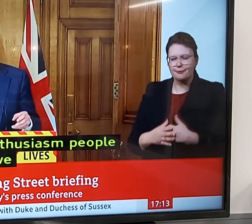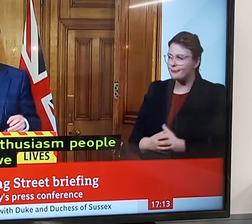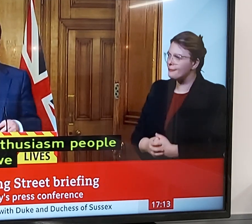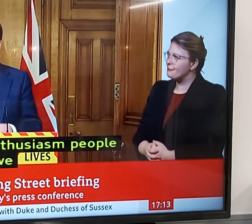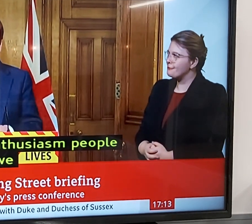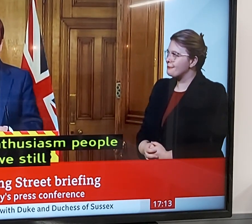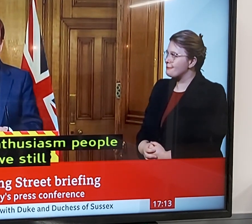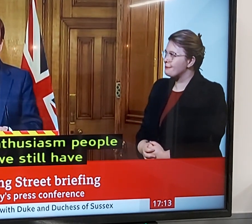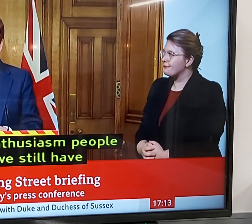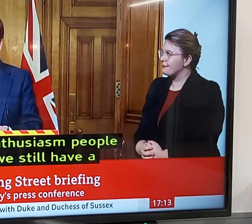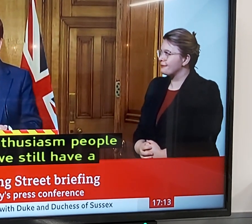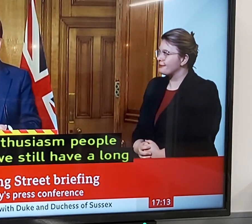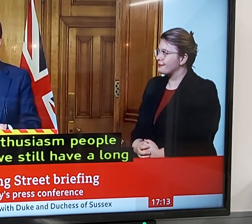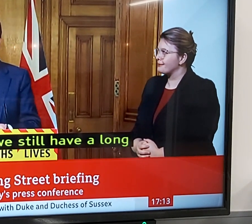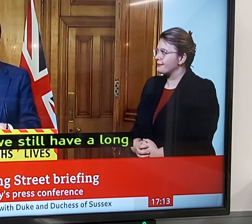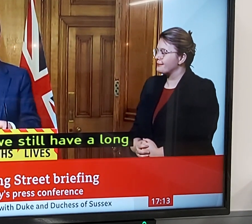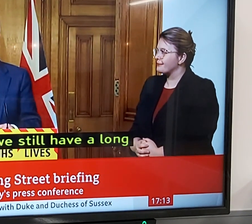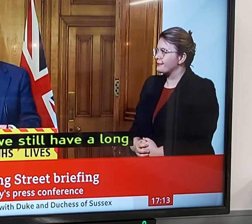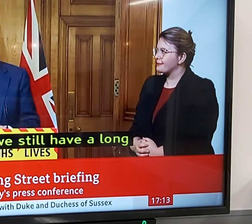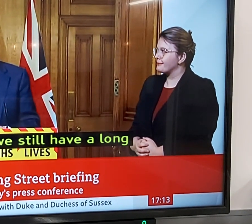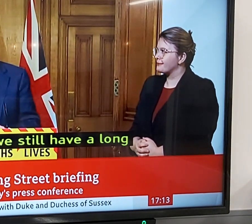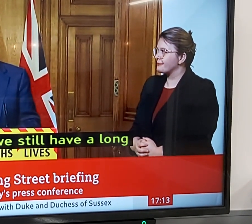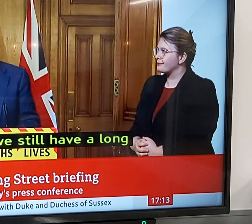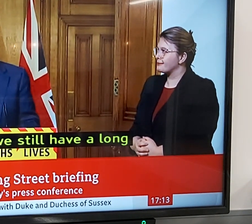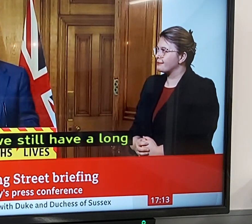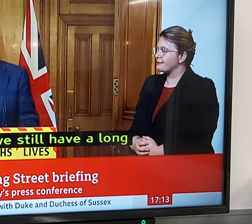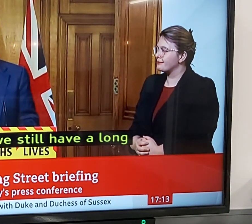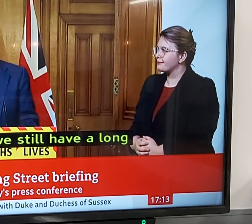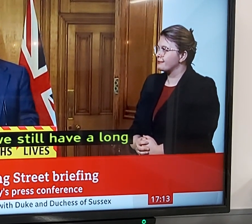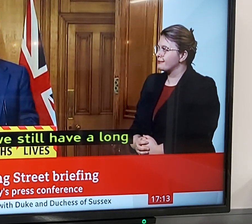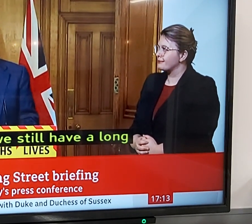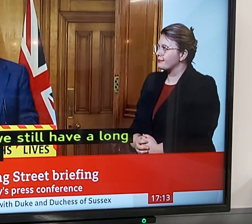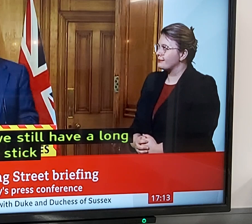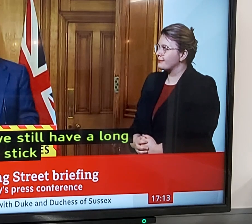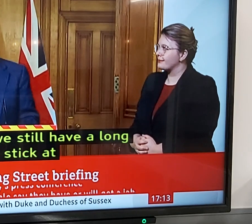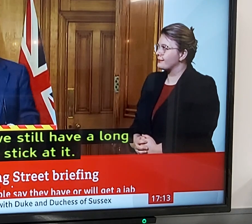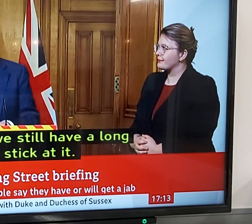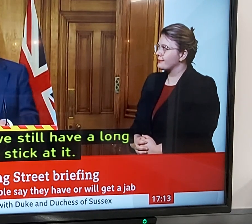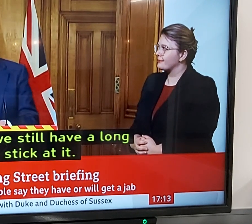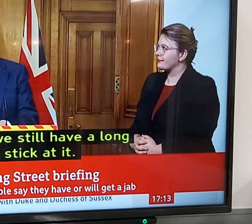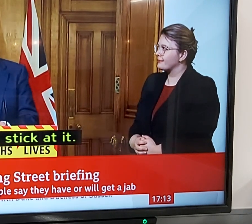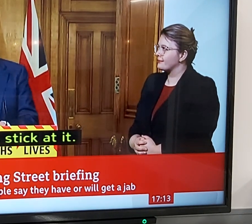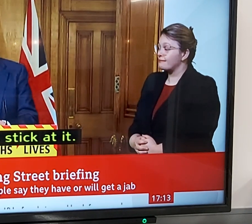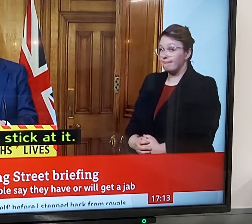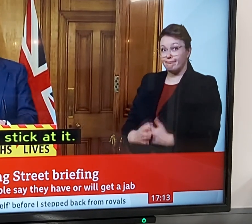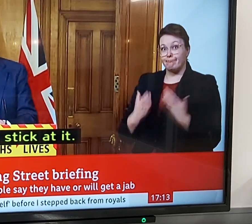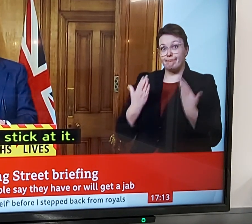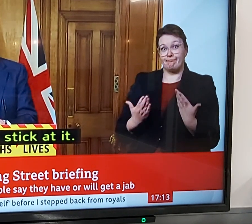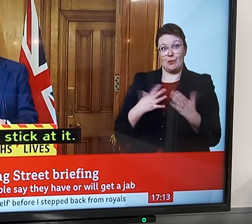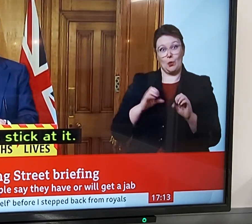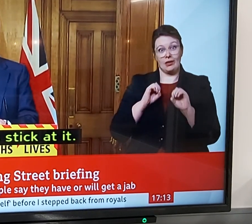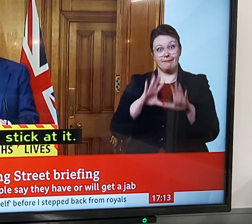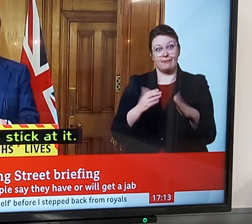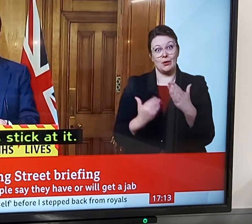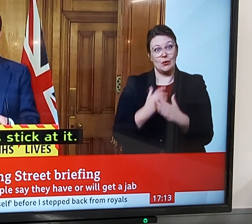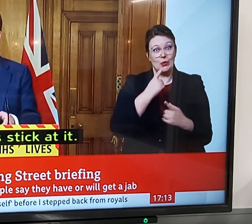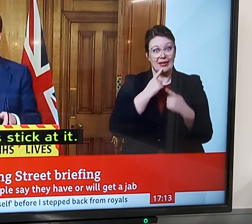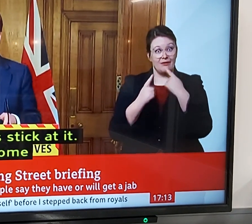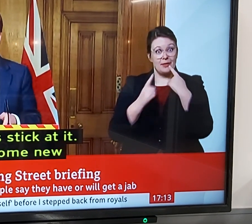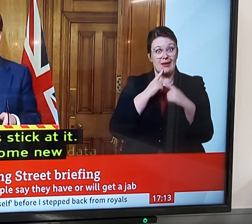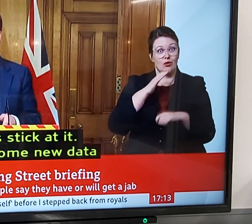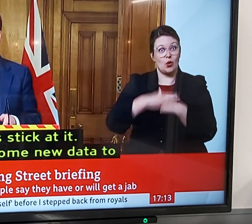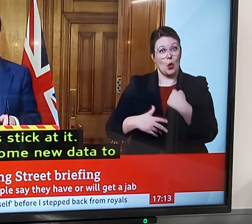it. Today we have some new data to show on the effectiveness of the vaccine. Both